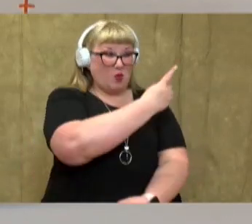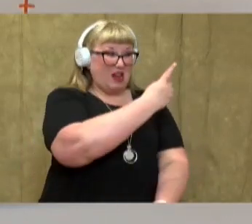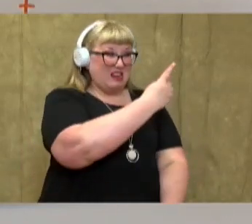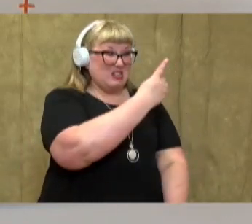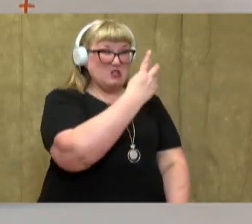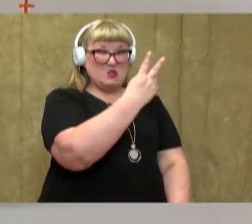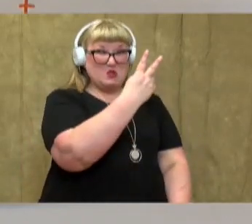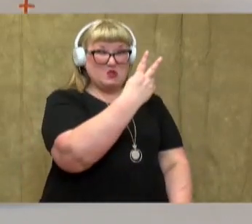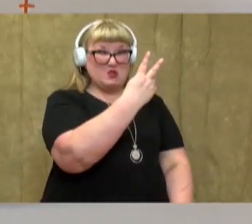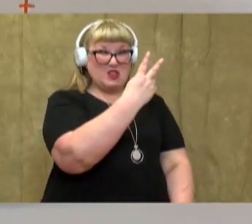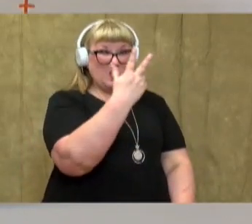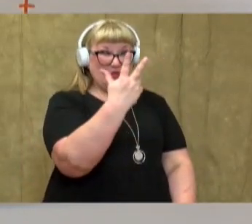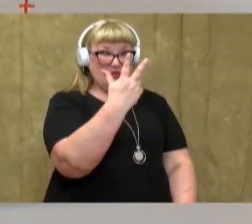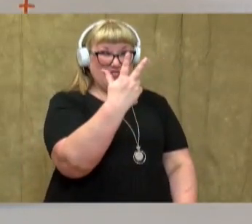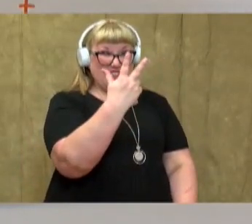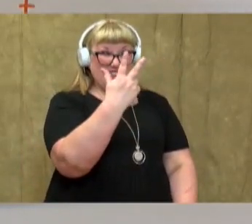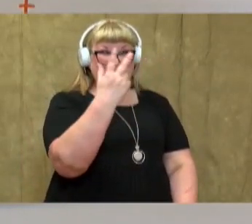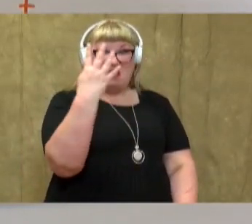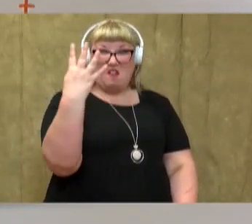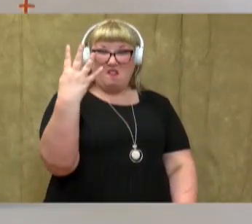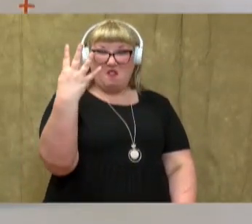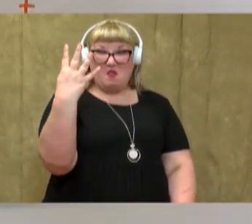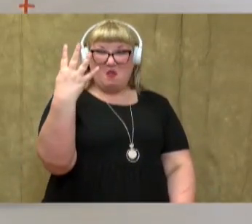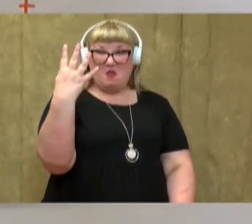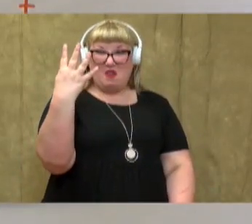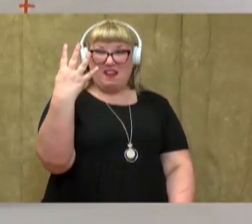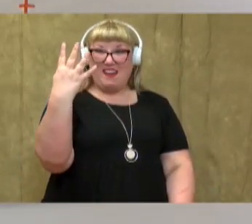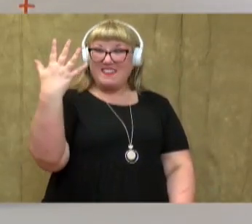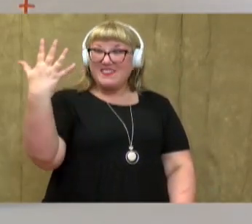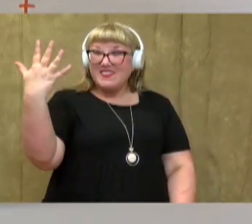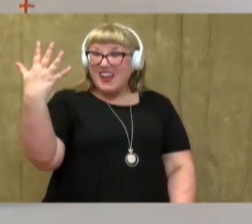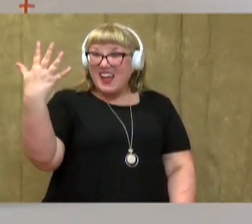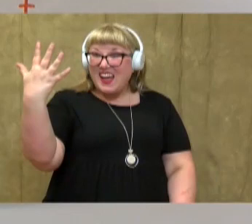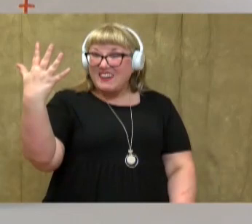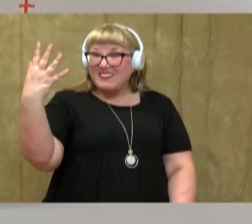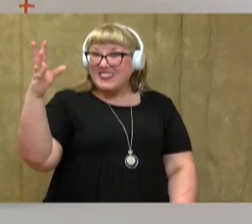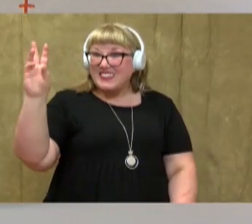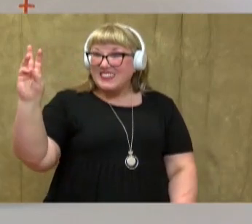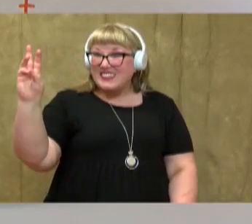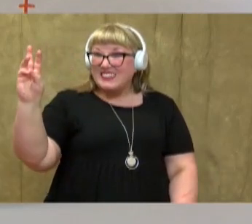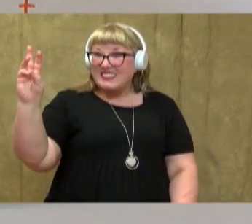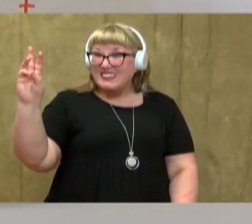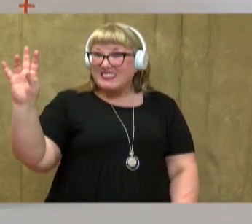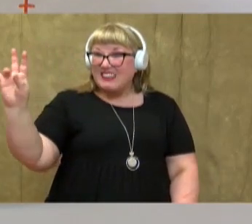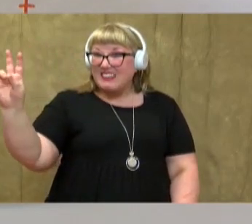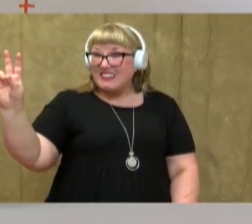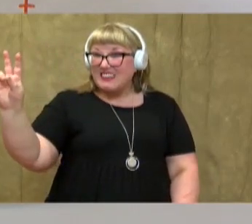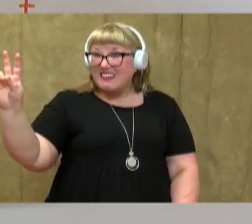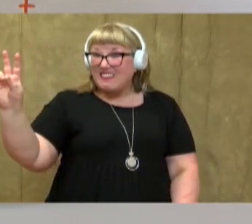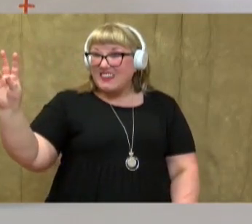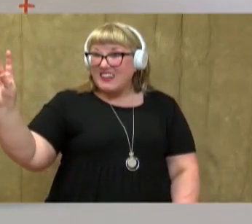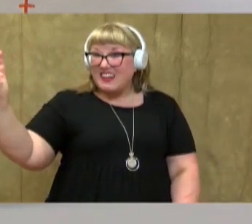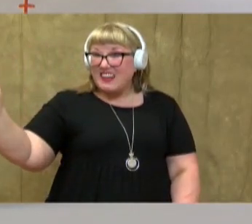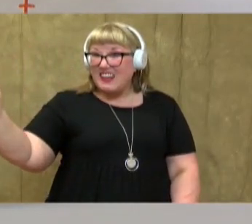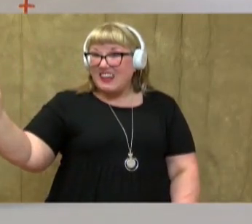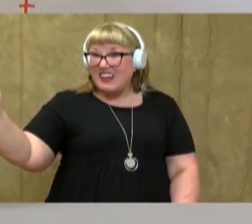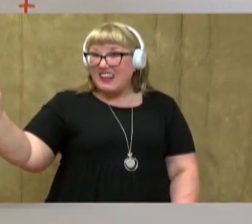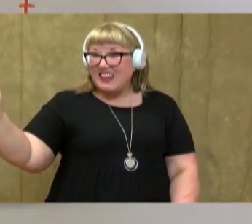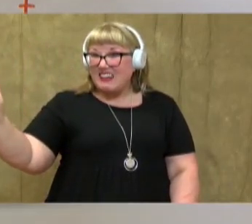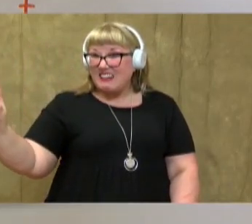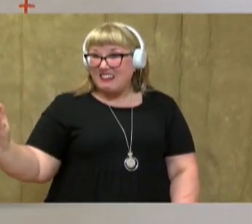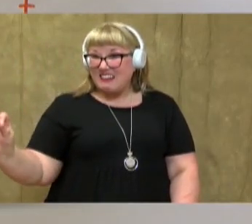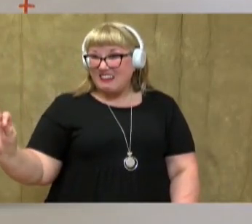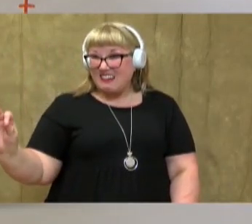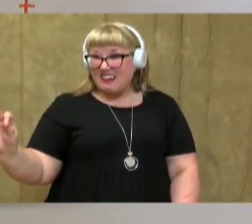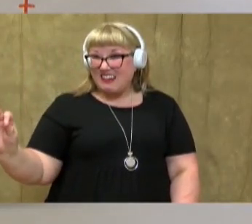1, 2, 3, 4, 5, 6, 7,